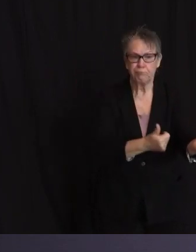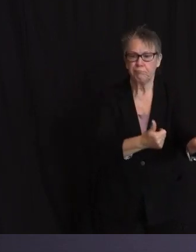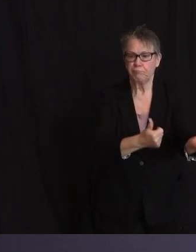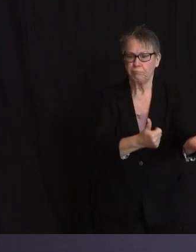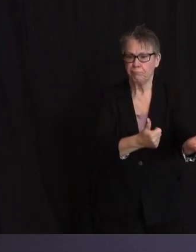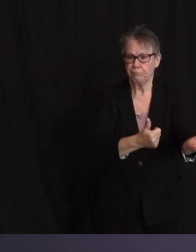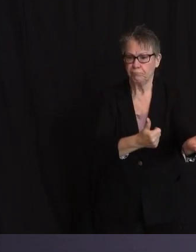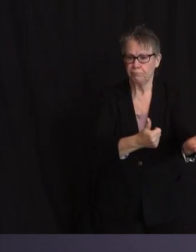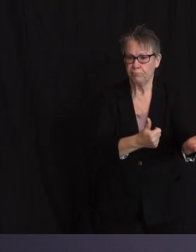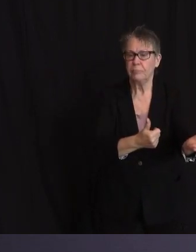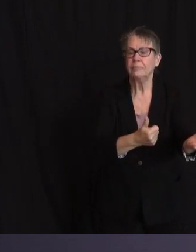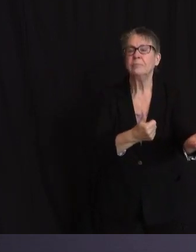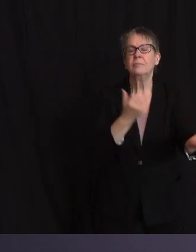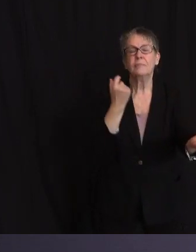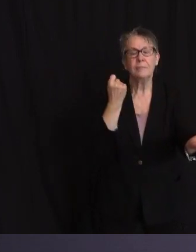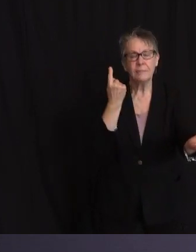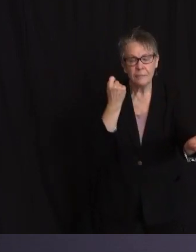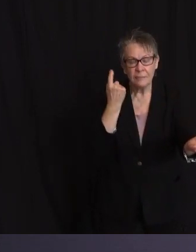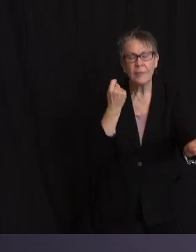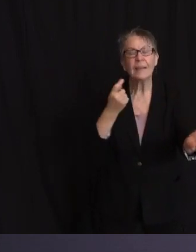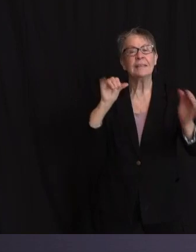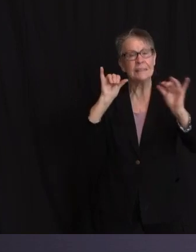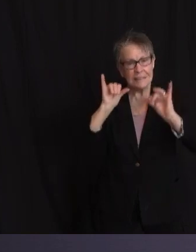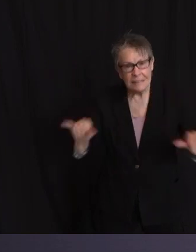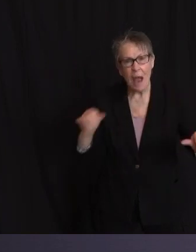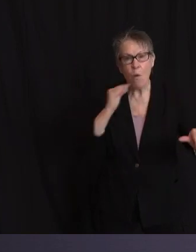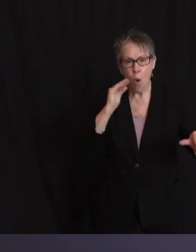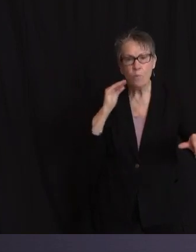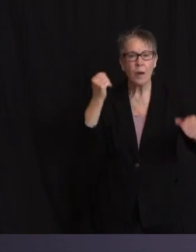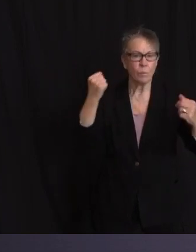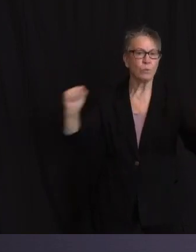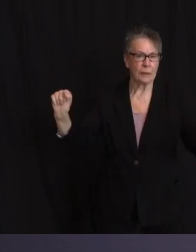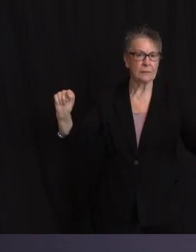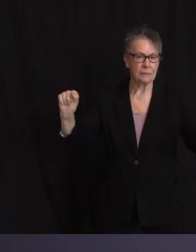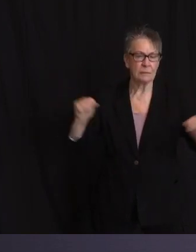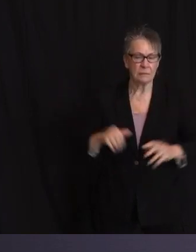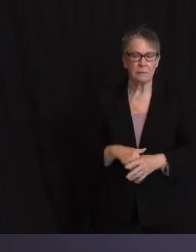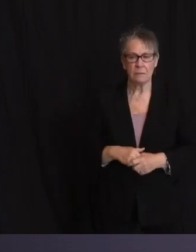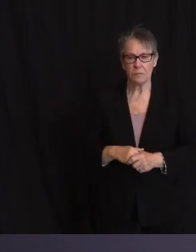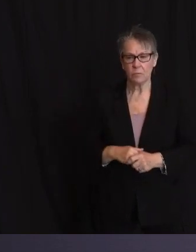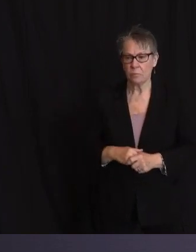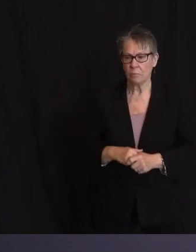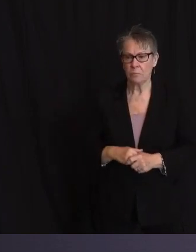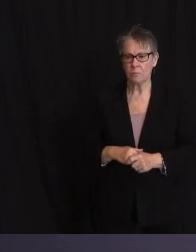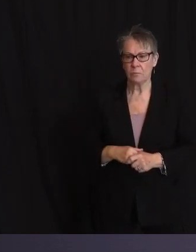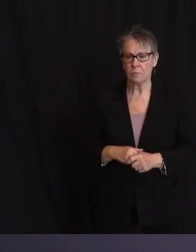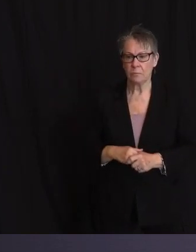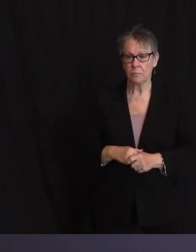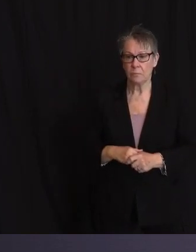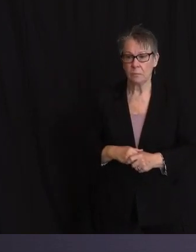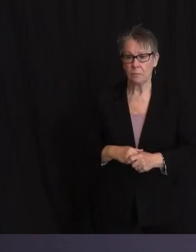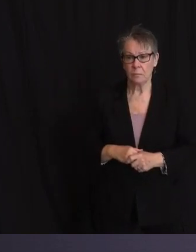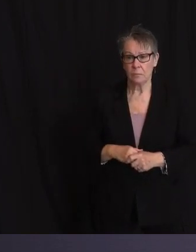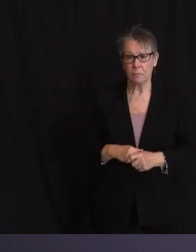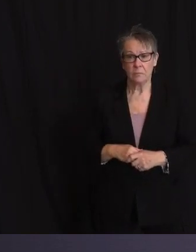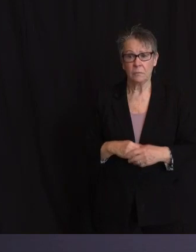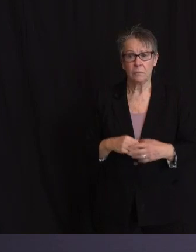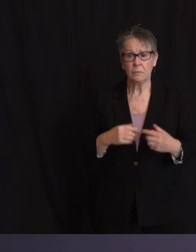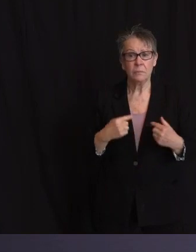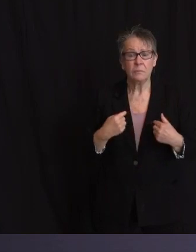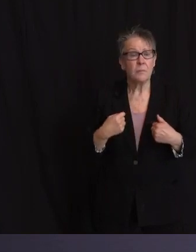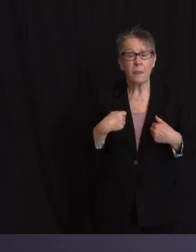Literally just don't agree with them. They have a right to protest, but the facts are overwhelmingly on the side of doing what we're doing. Again, that won't last